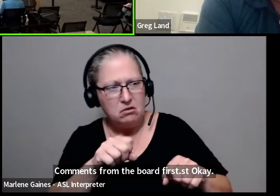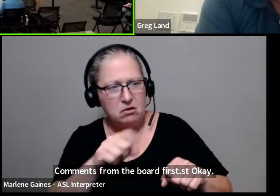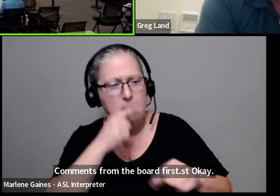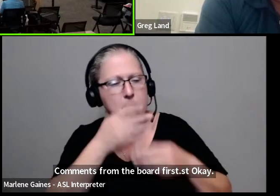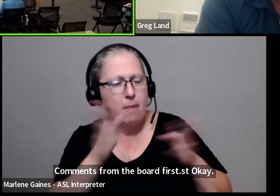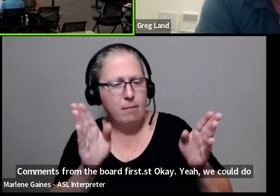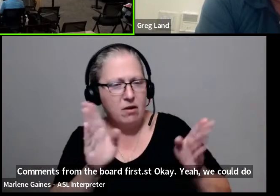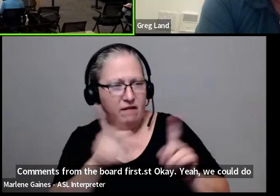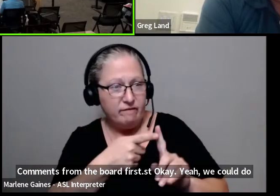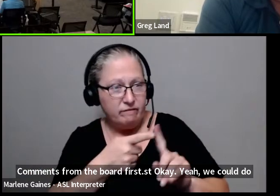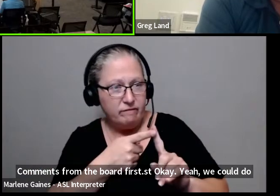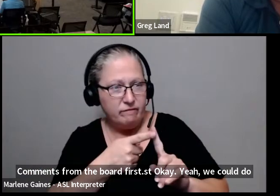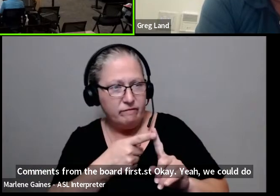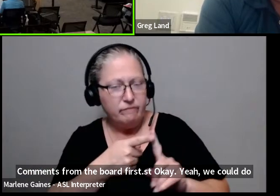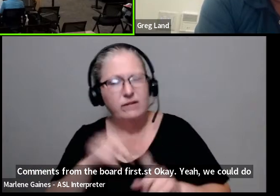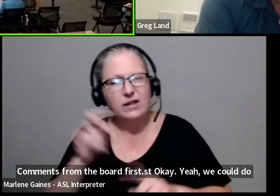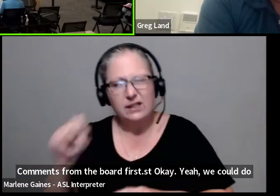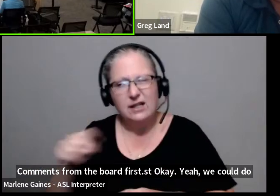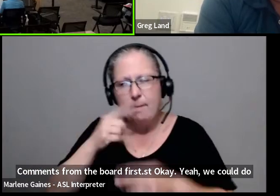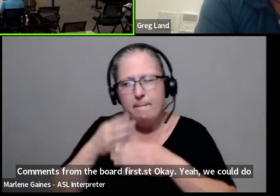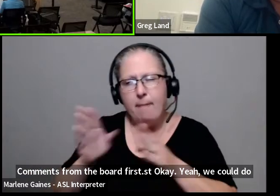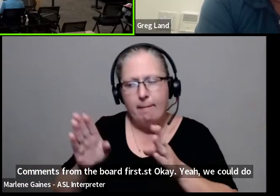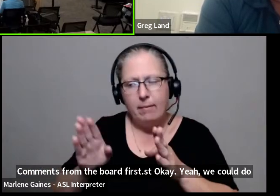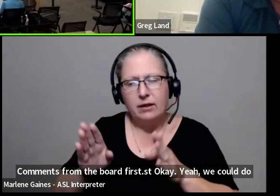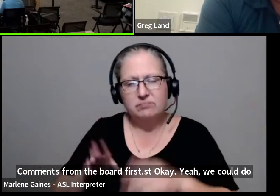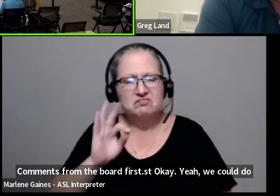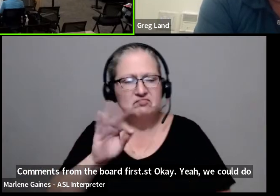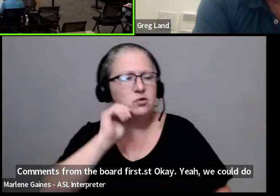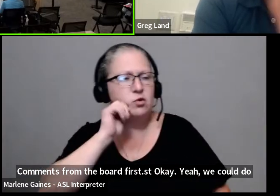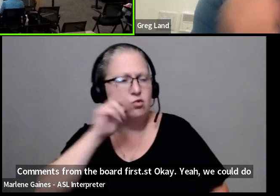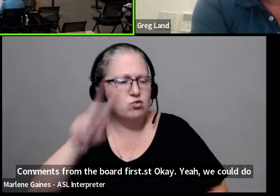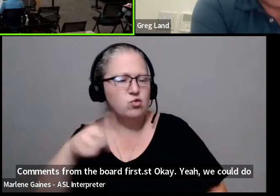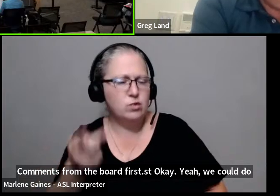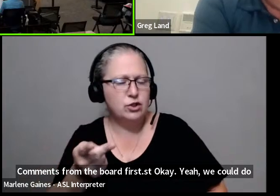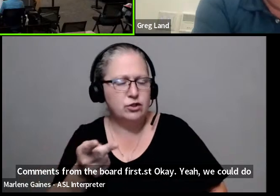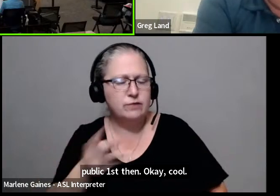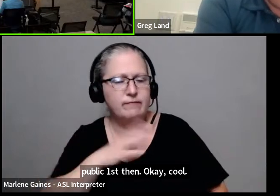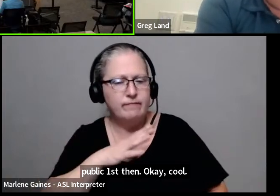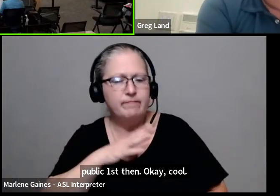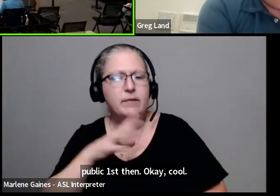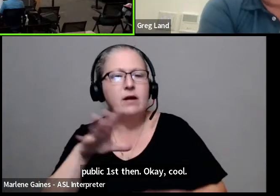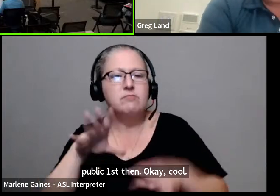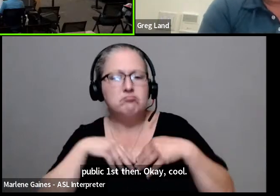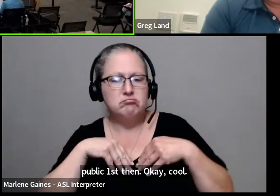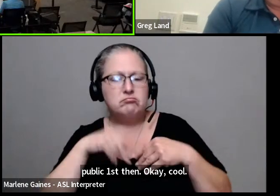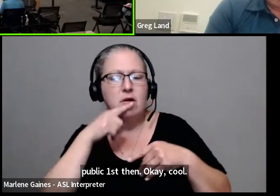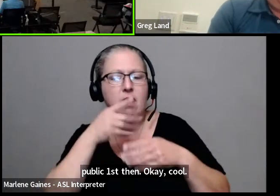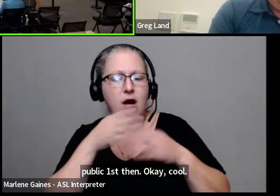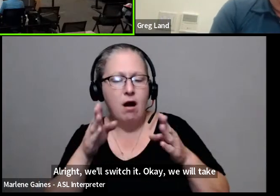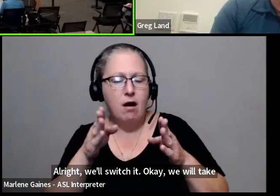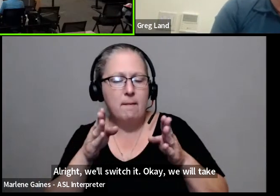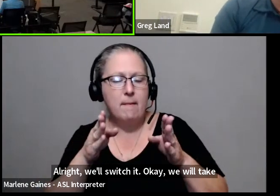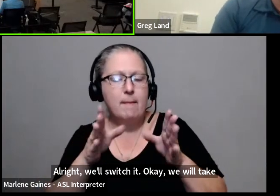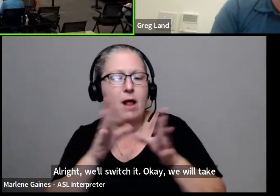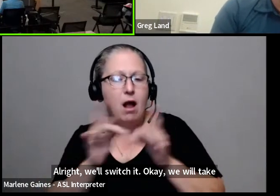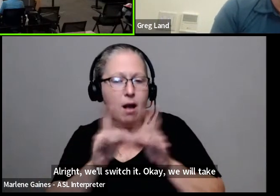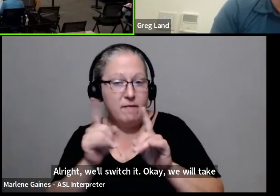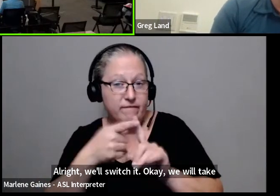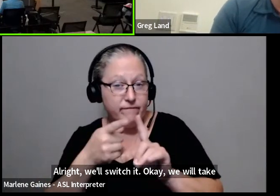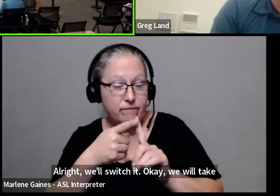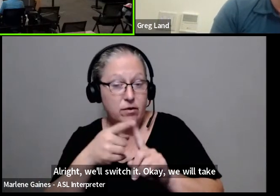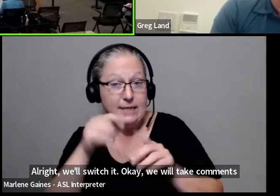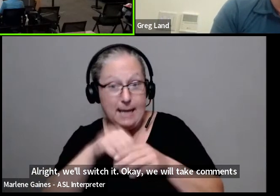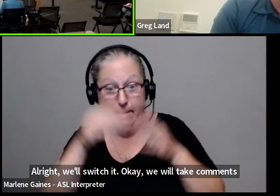public first then. Let's do public. Okay, cool. All right, we'll switch it. Okay, we will take comments from the public first. Is there anyone